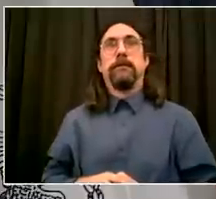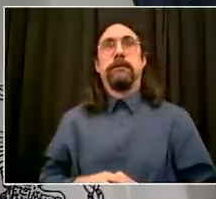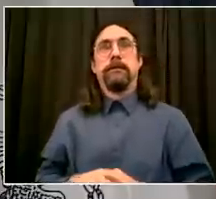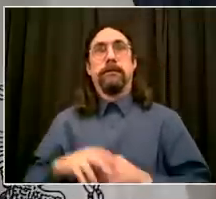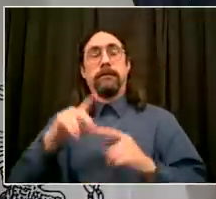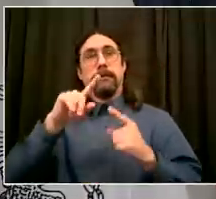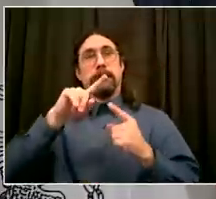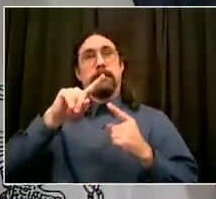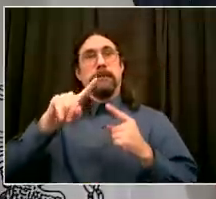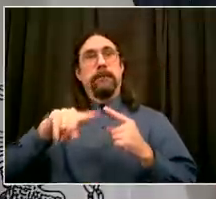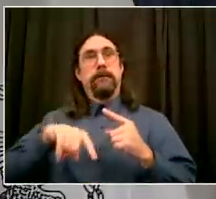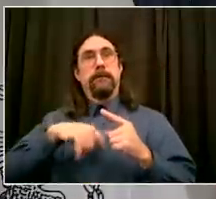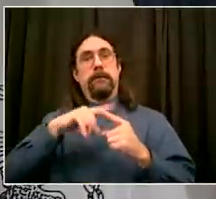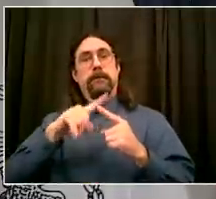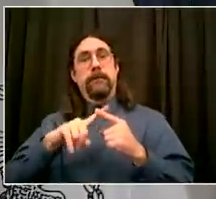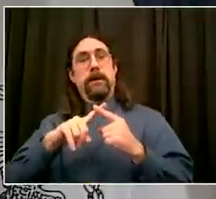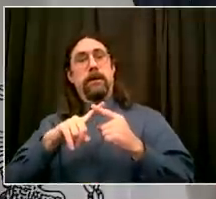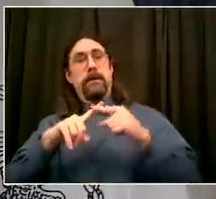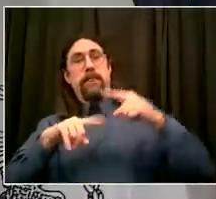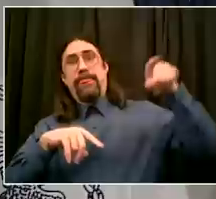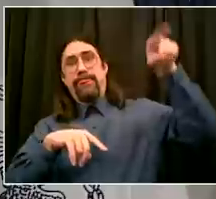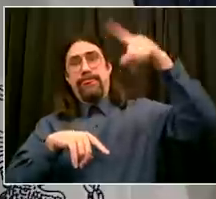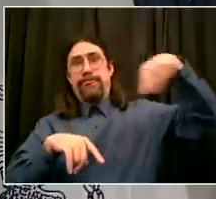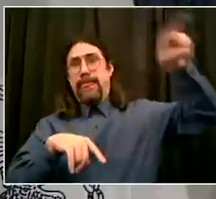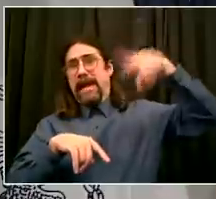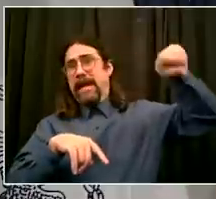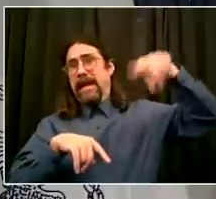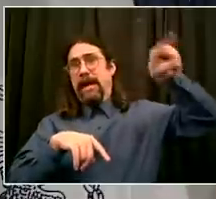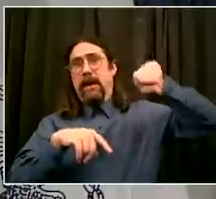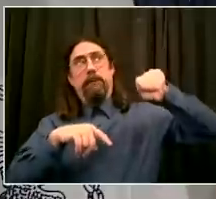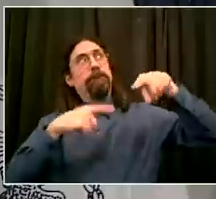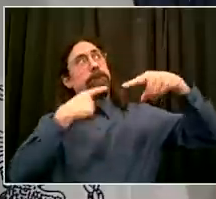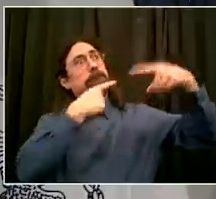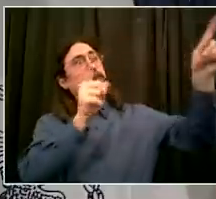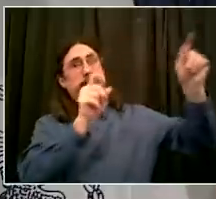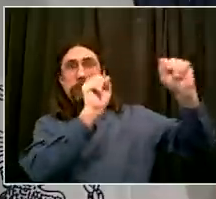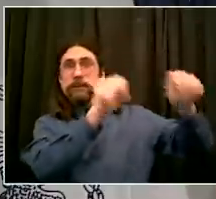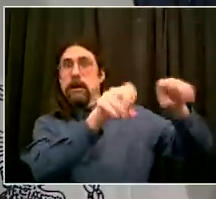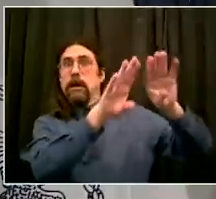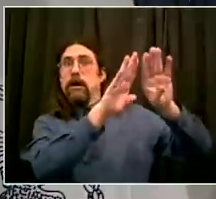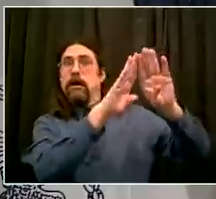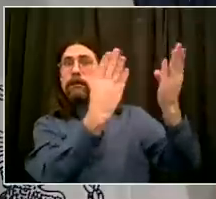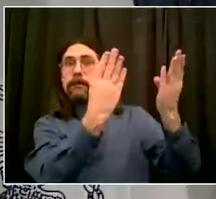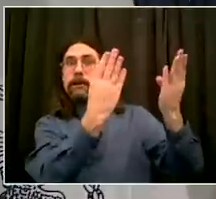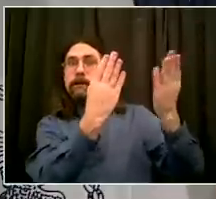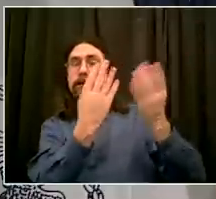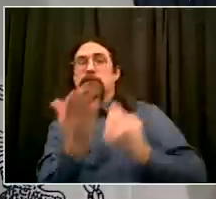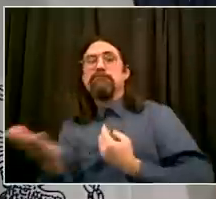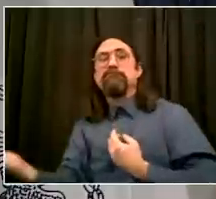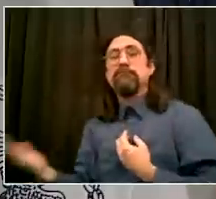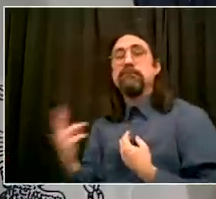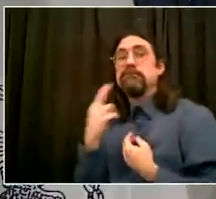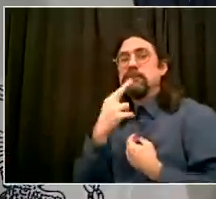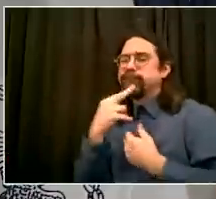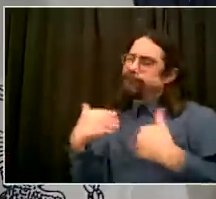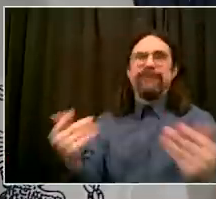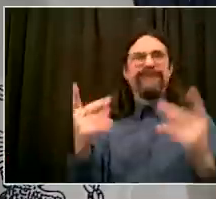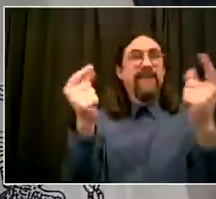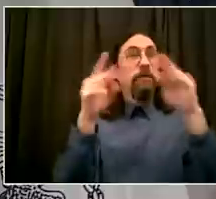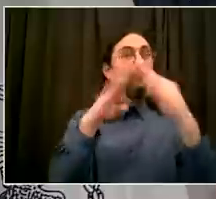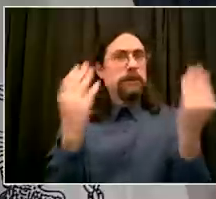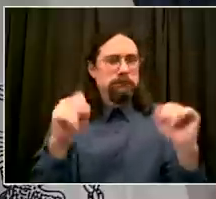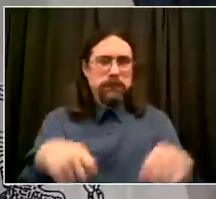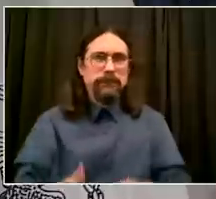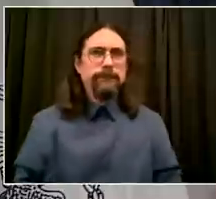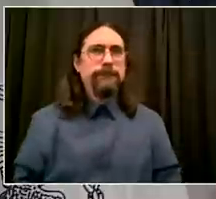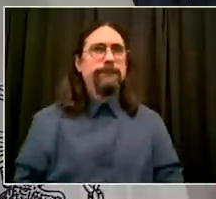That's the bottom line. Go ahead. Next, we'll go to Henry from Bloomberg. Hello, Mr. Mayor. How are you doing today? I guess